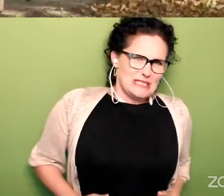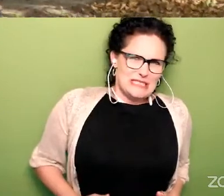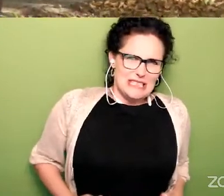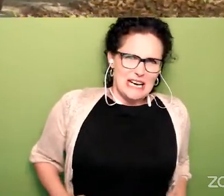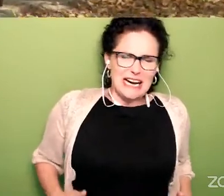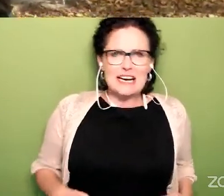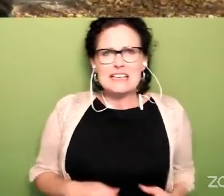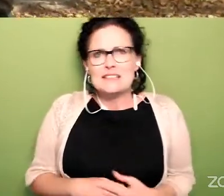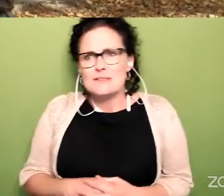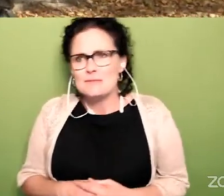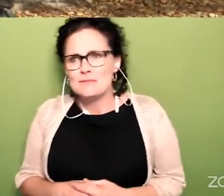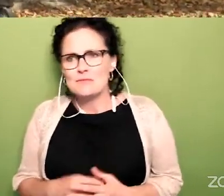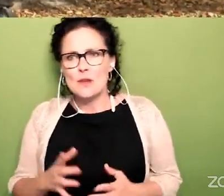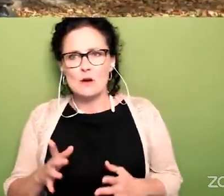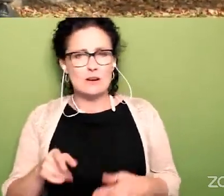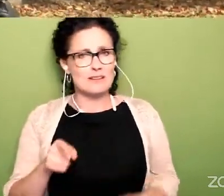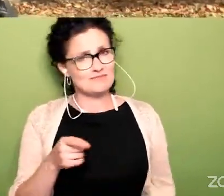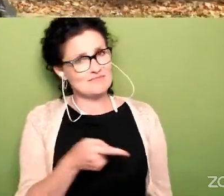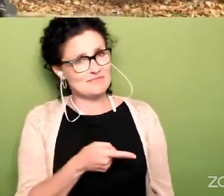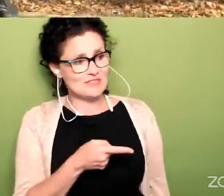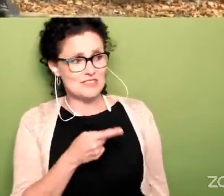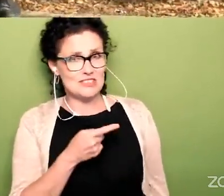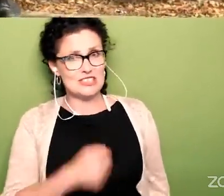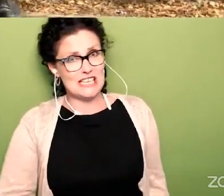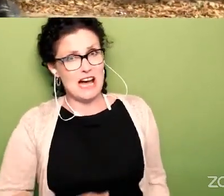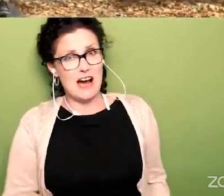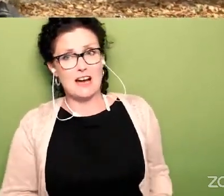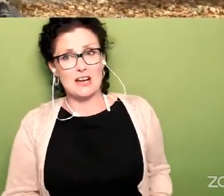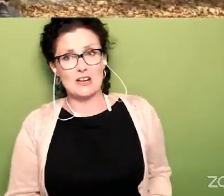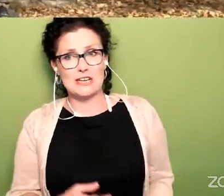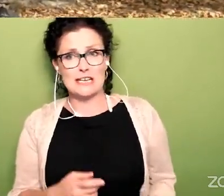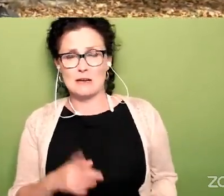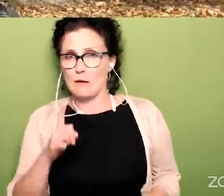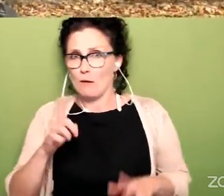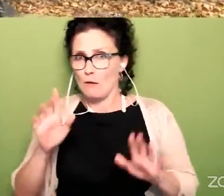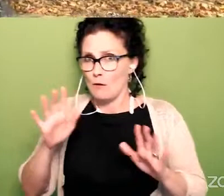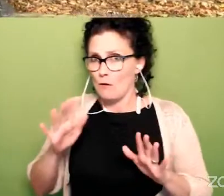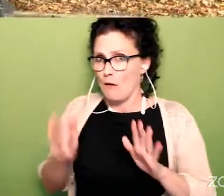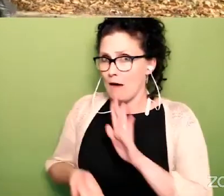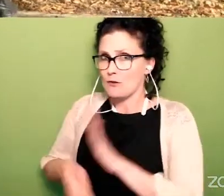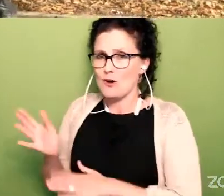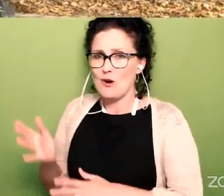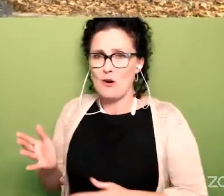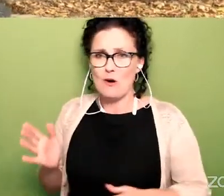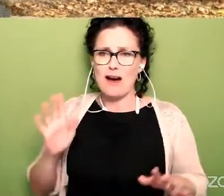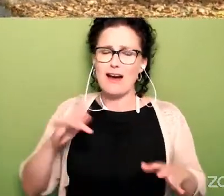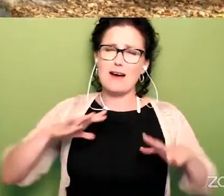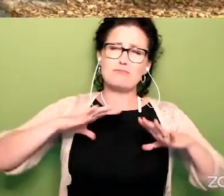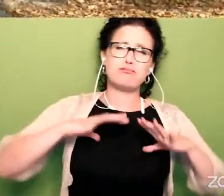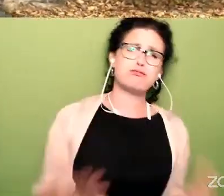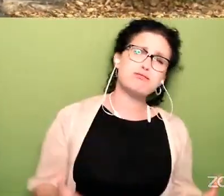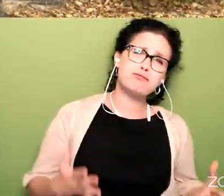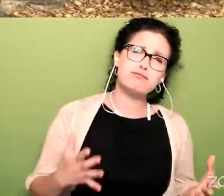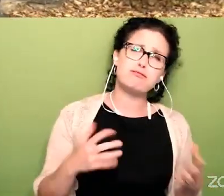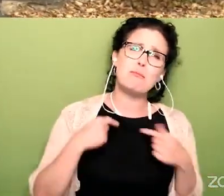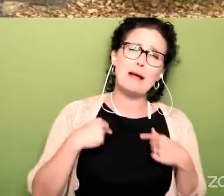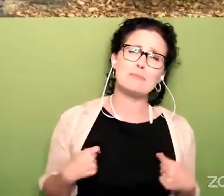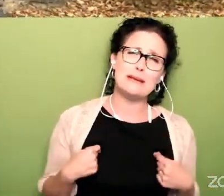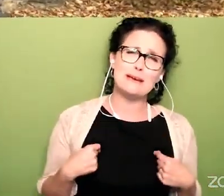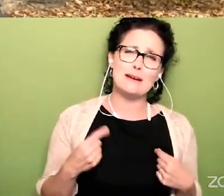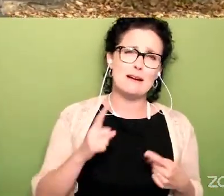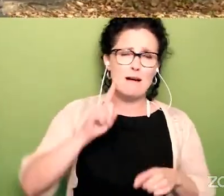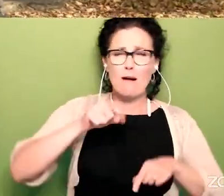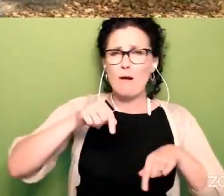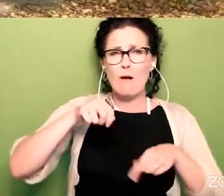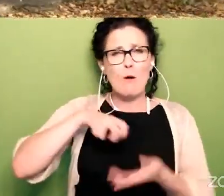No, you can't walk around like that. No shoes, I mean. It's Friday in Cov. There's bound to be glass and all sorts everywhere on the street. I cannot walk in these